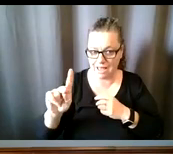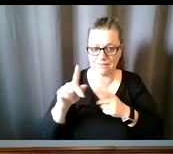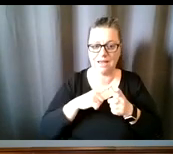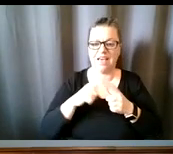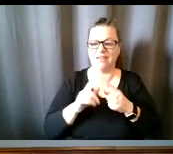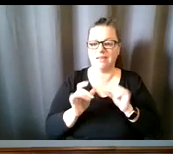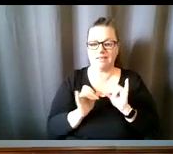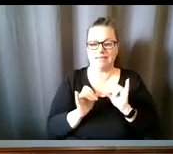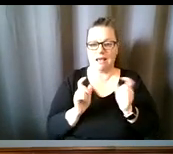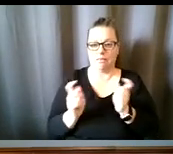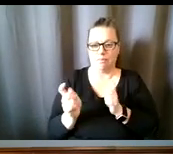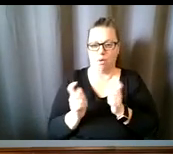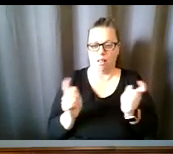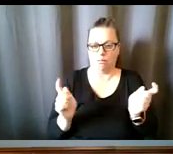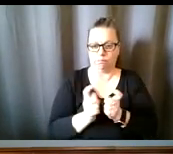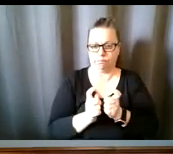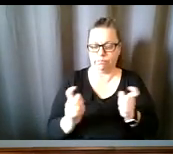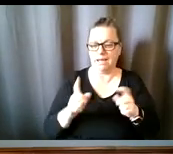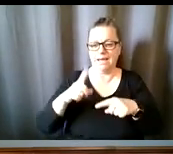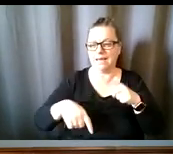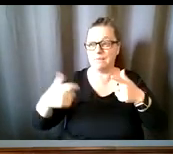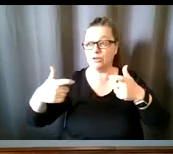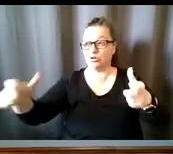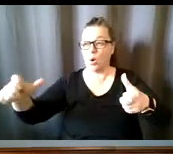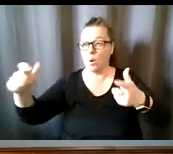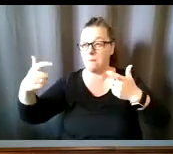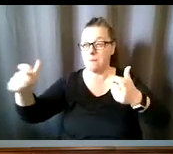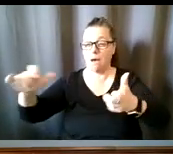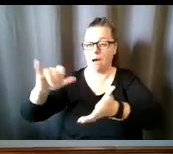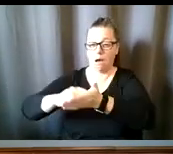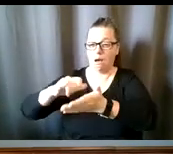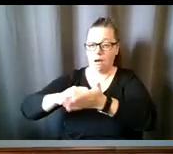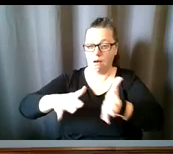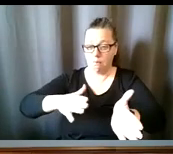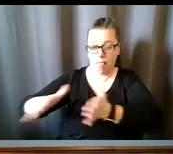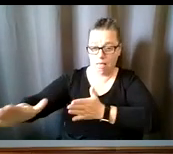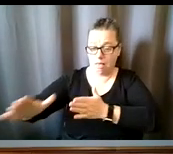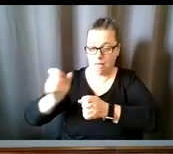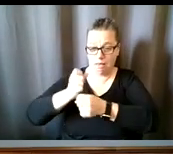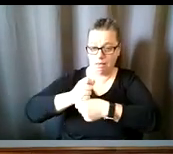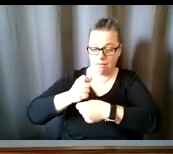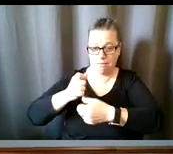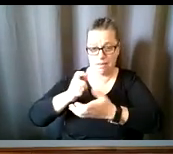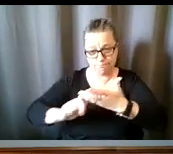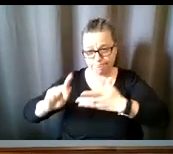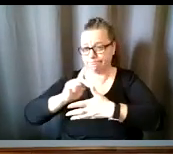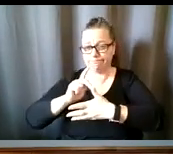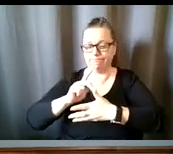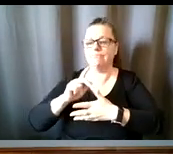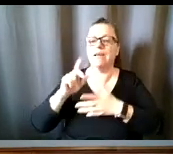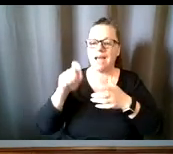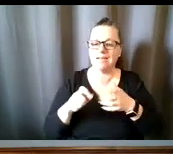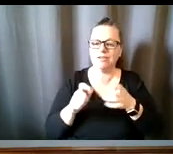It cannot be so big that it's impossible to plan or create tasks or prioritize with any level of certainty. So it has to be